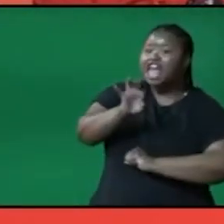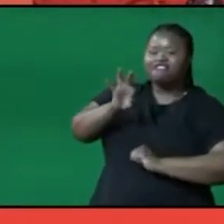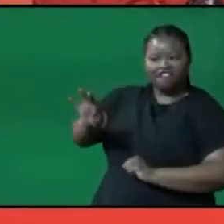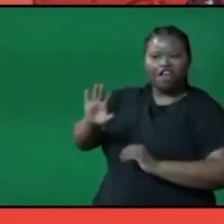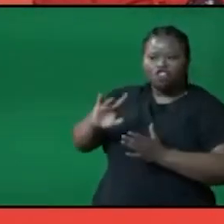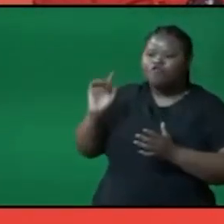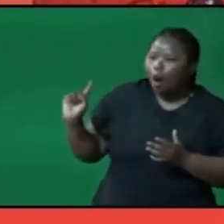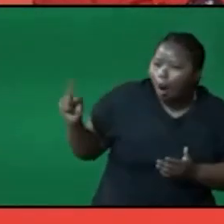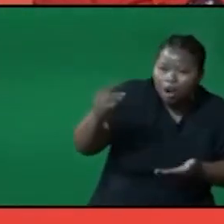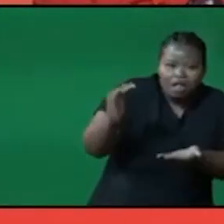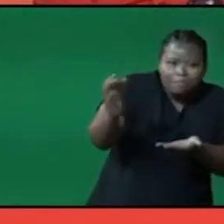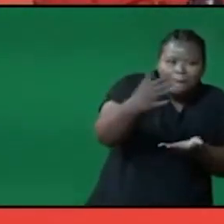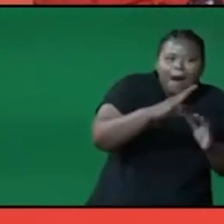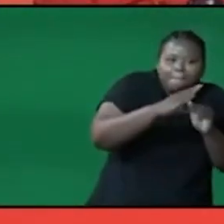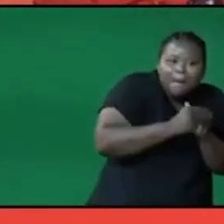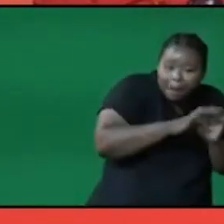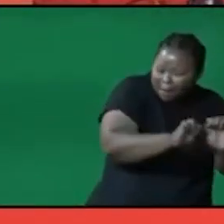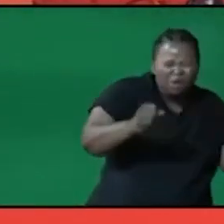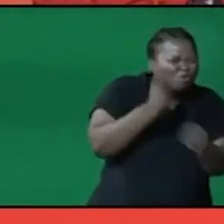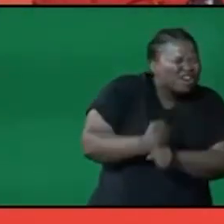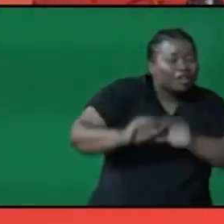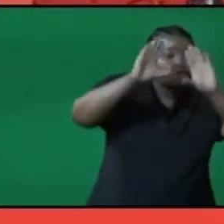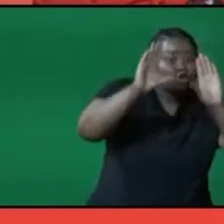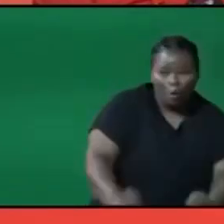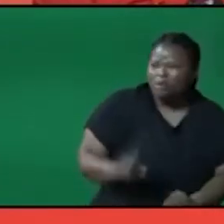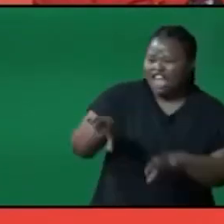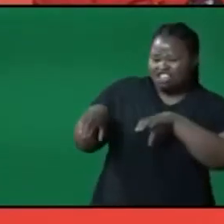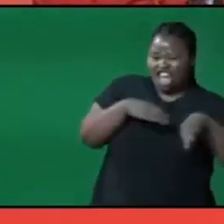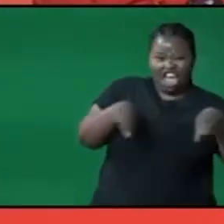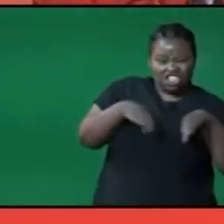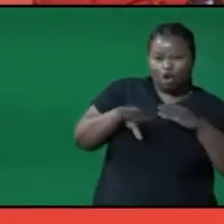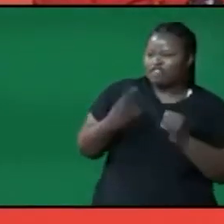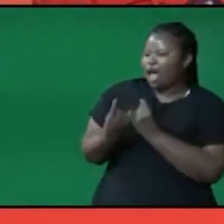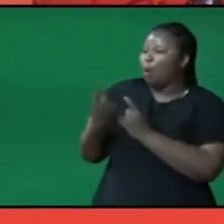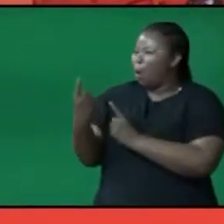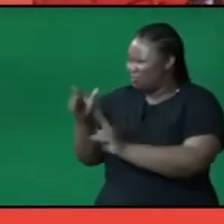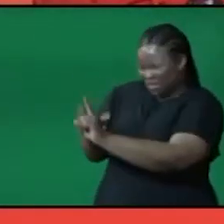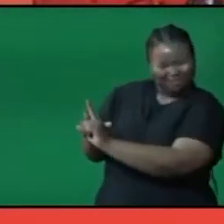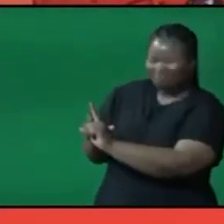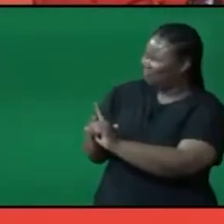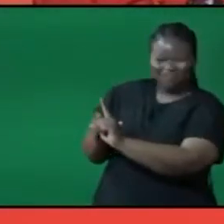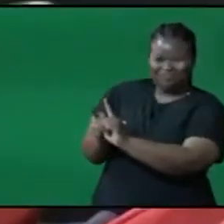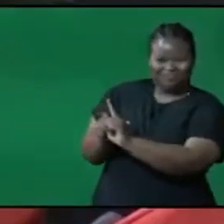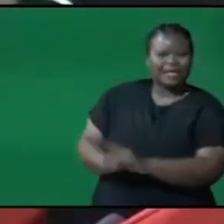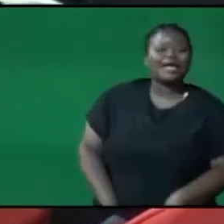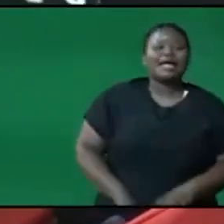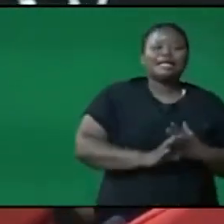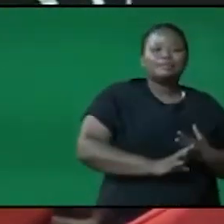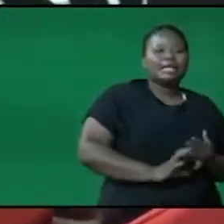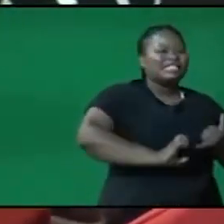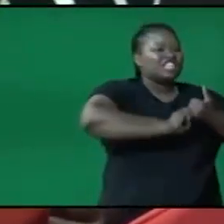collective and will never stop its work as a result of the actions of individuals. They have tried